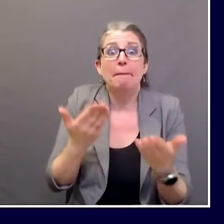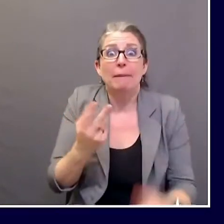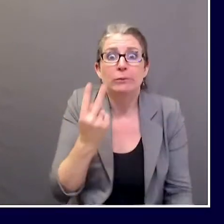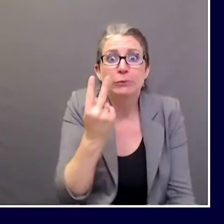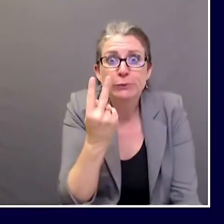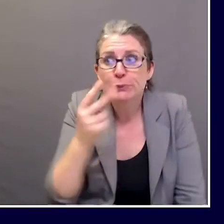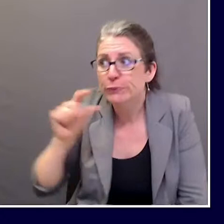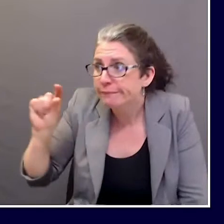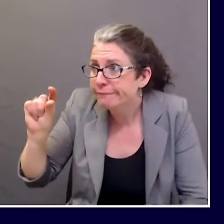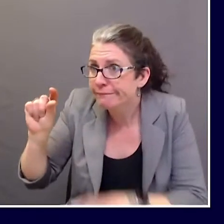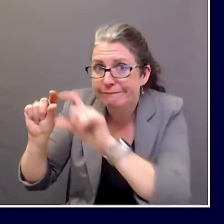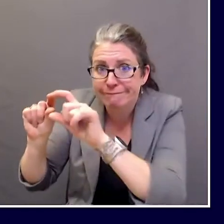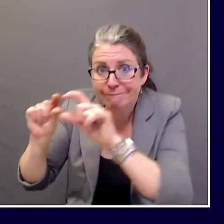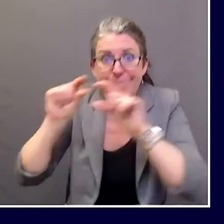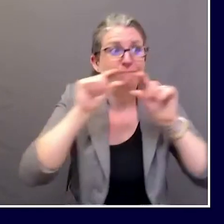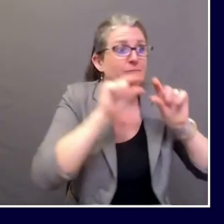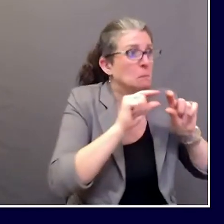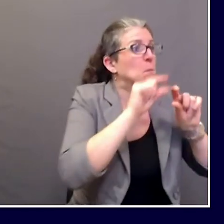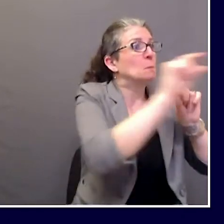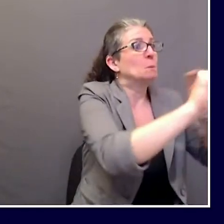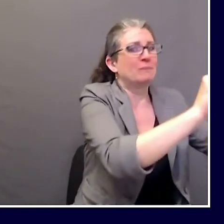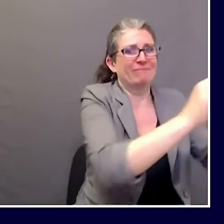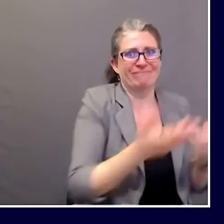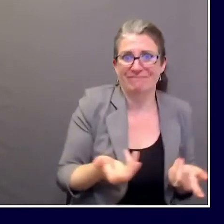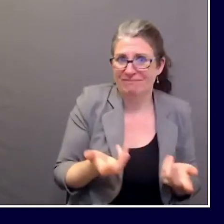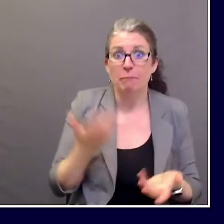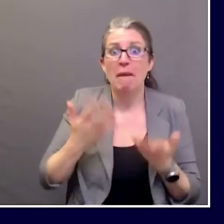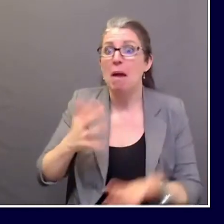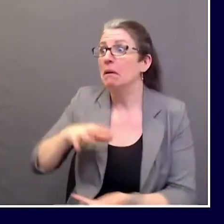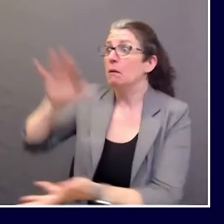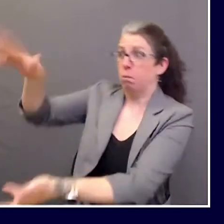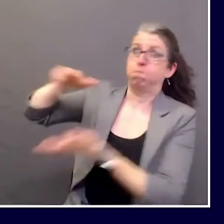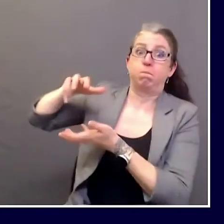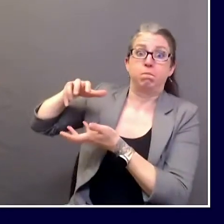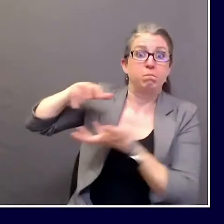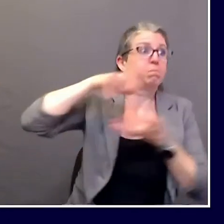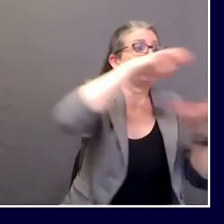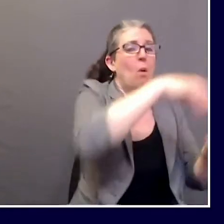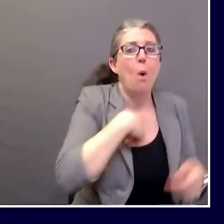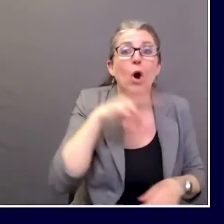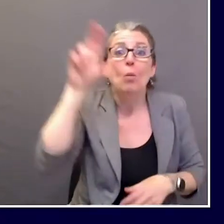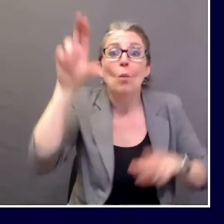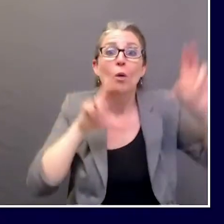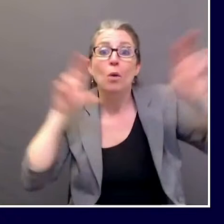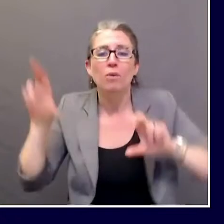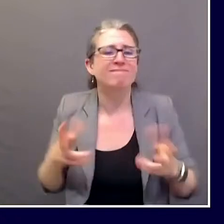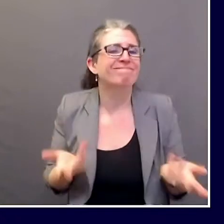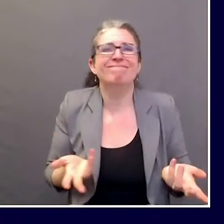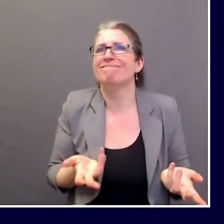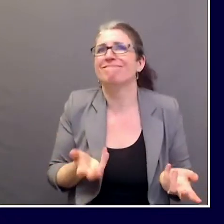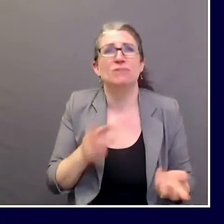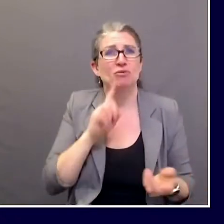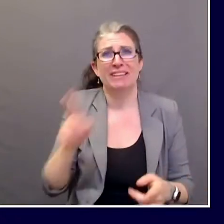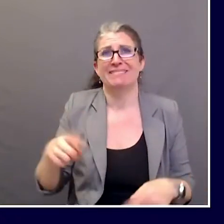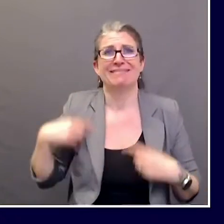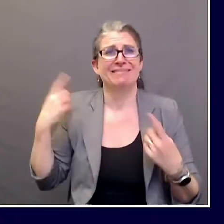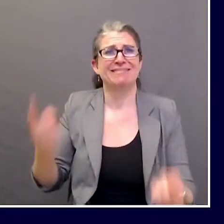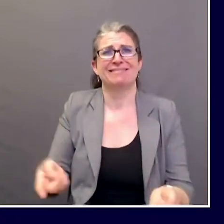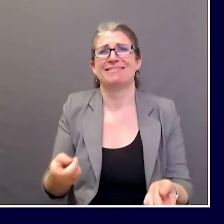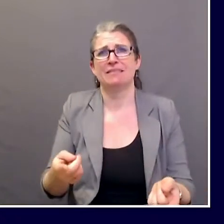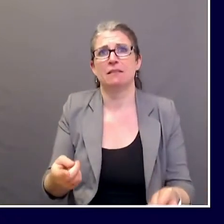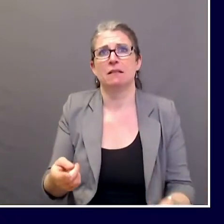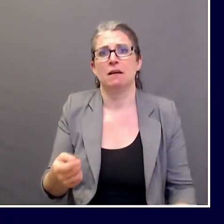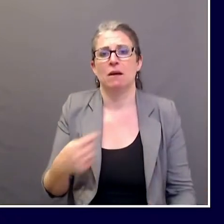unit. Before we make those allocations or those redirections, we check in with the site. And if they say, we actually just booked